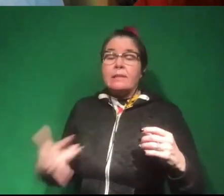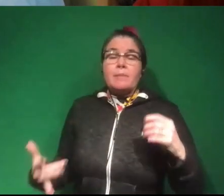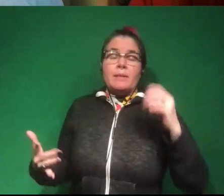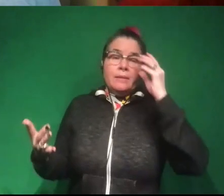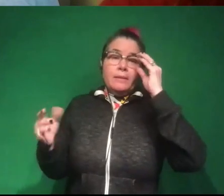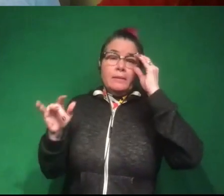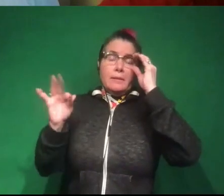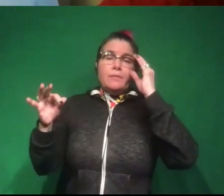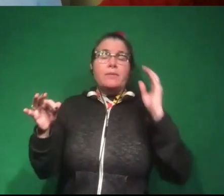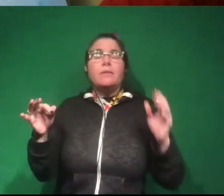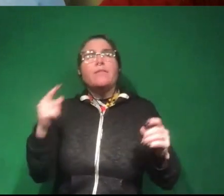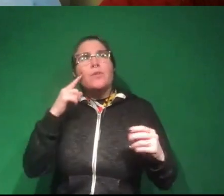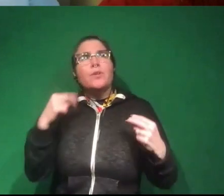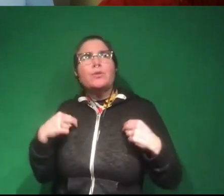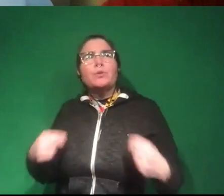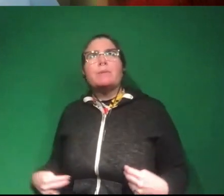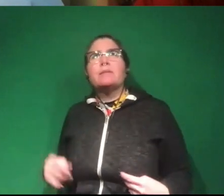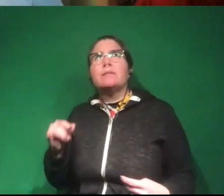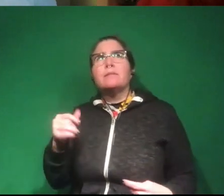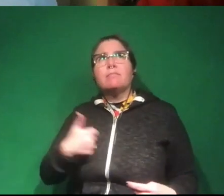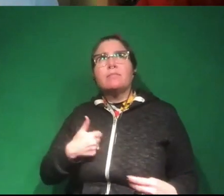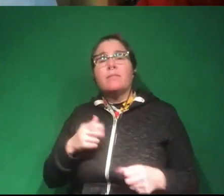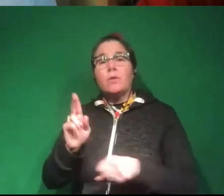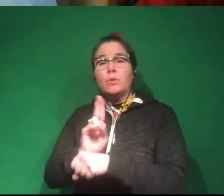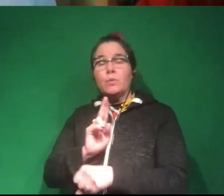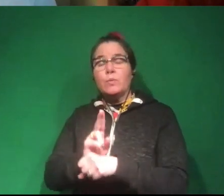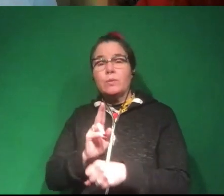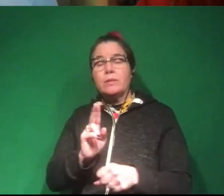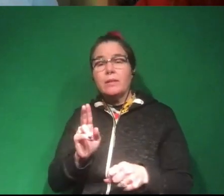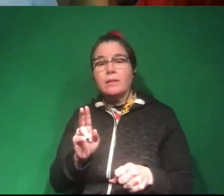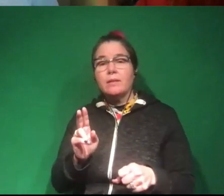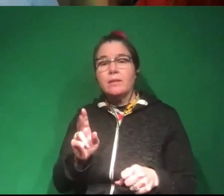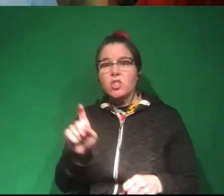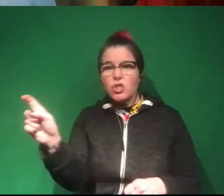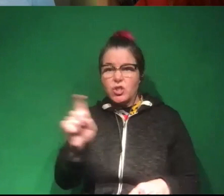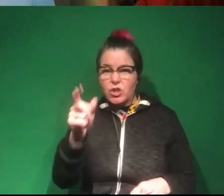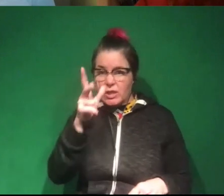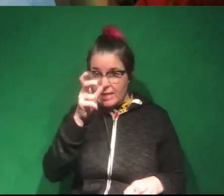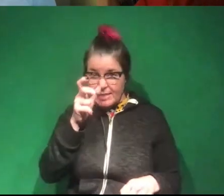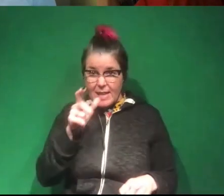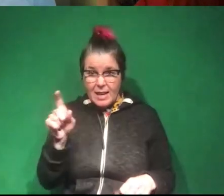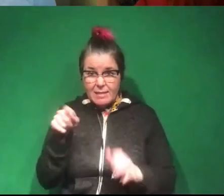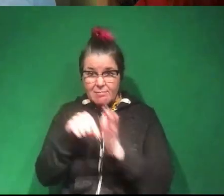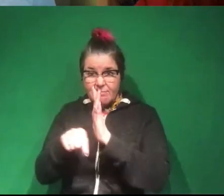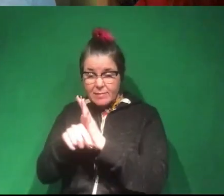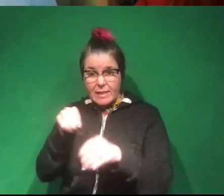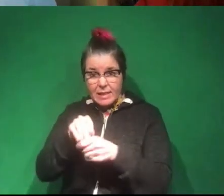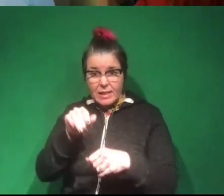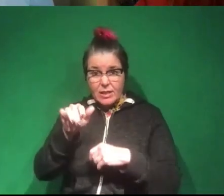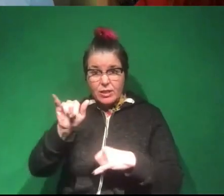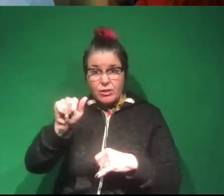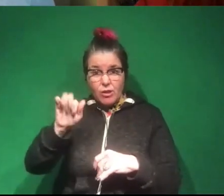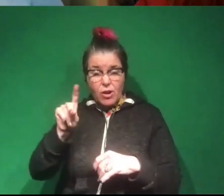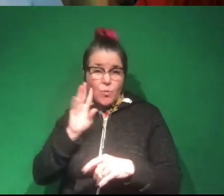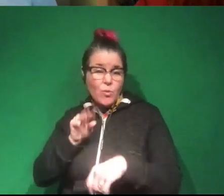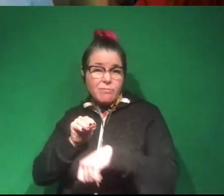if we, for humans, if we are using blanket insect sprays, like insecticides in our yards, we are impacting